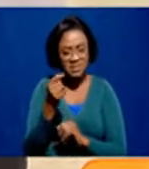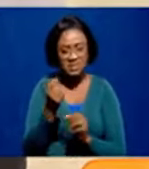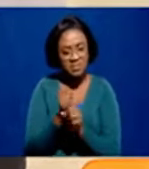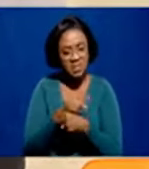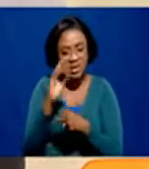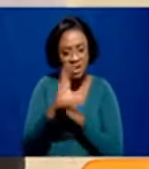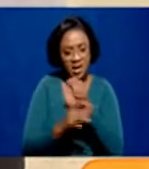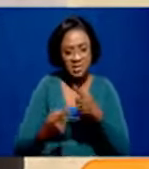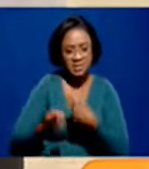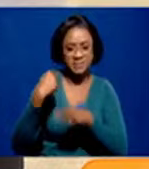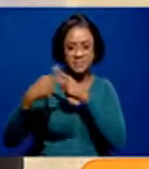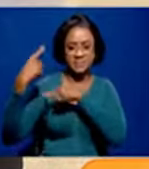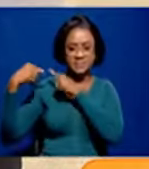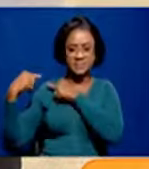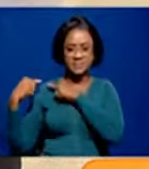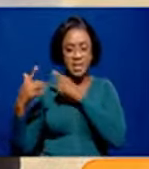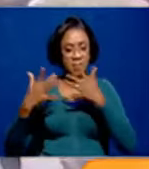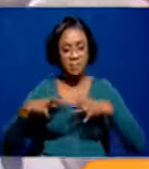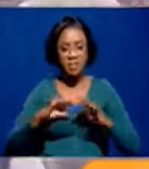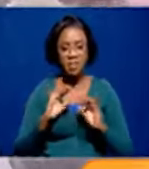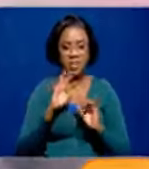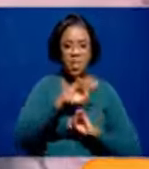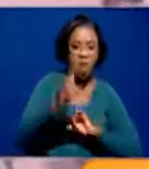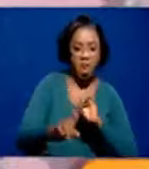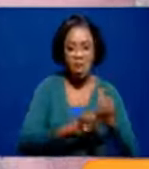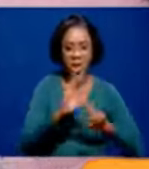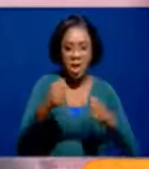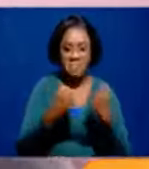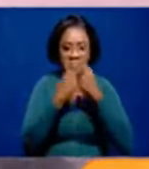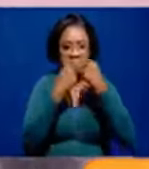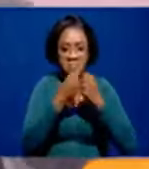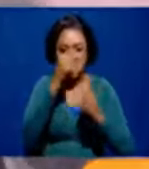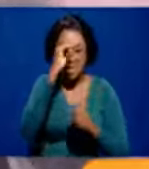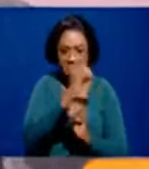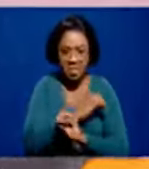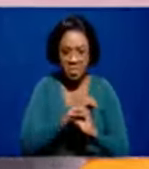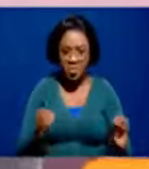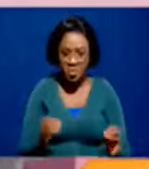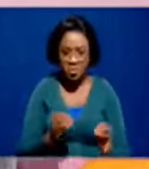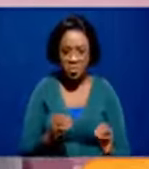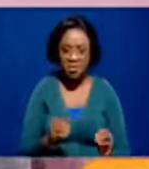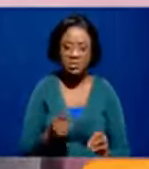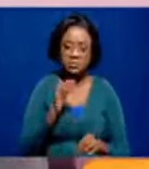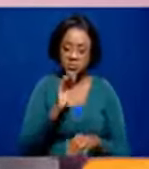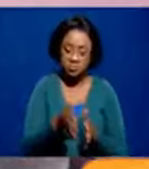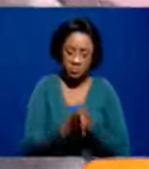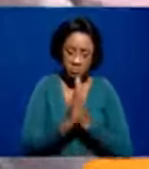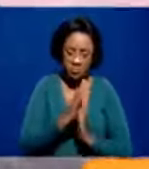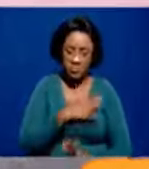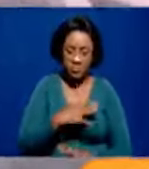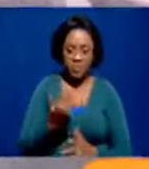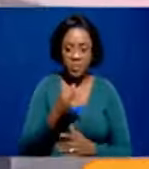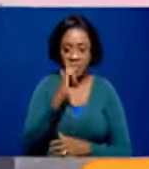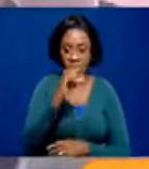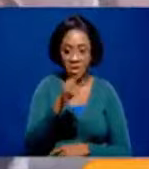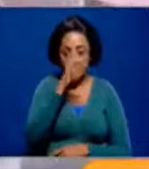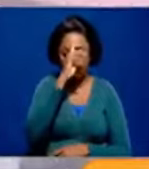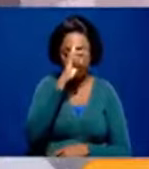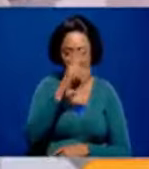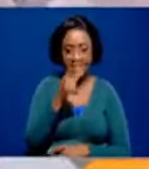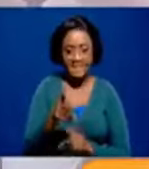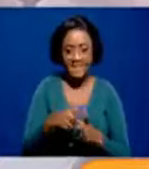dark days when citizens could not question or challenge the government and asked the Inspector General of Police to